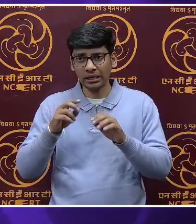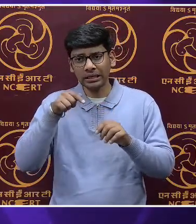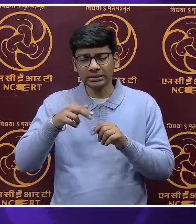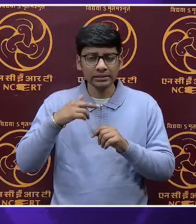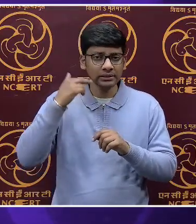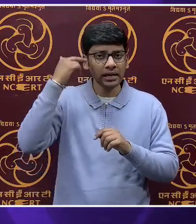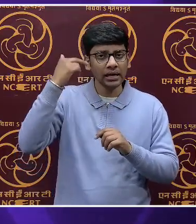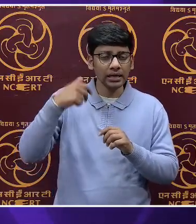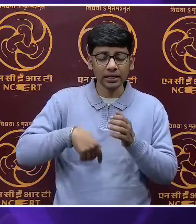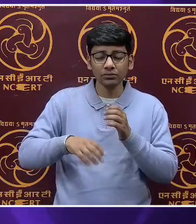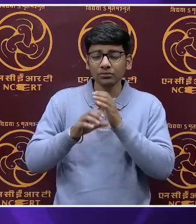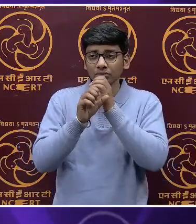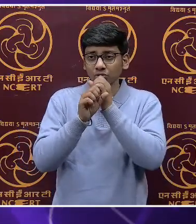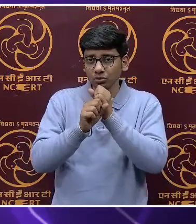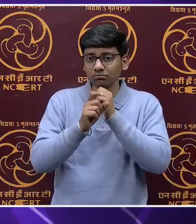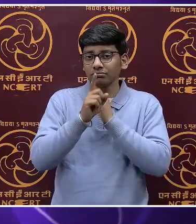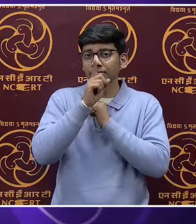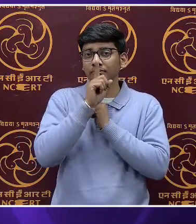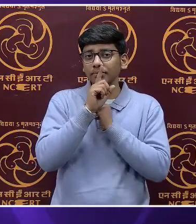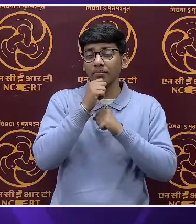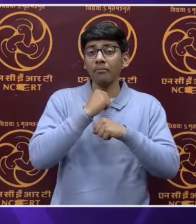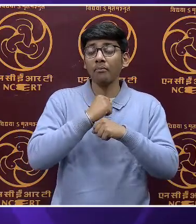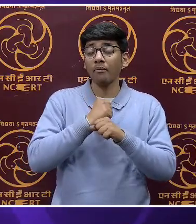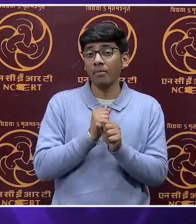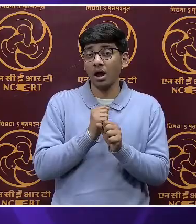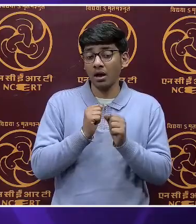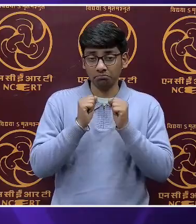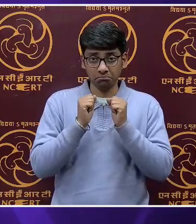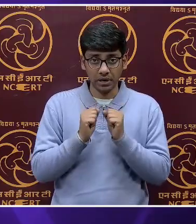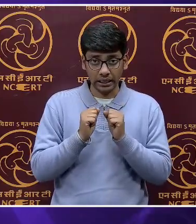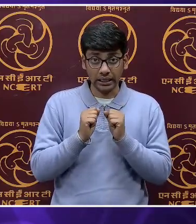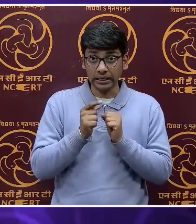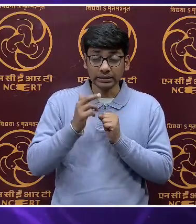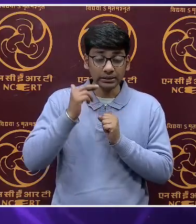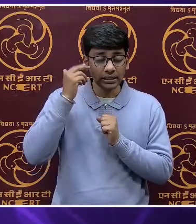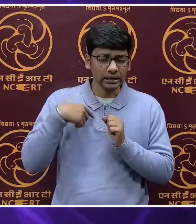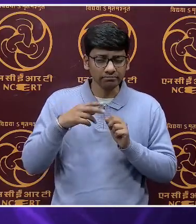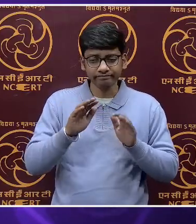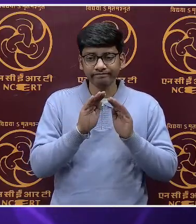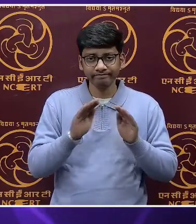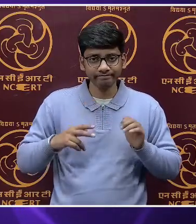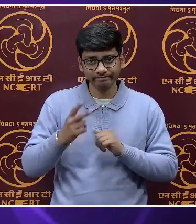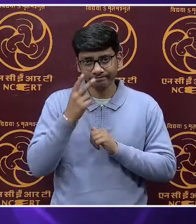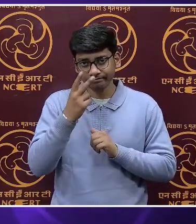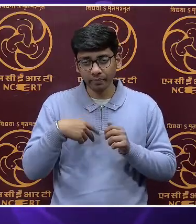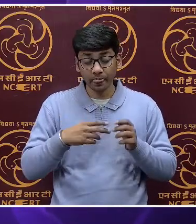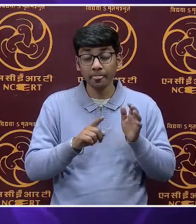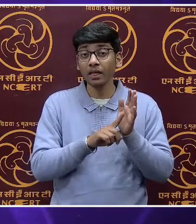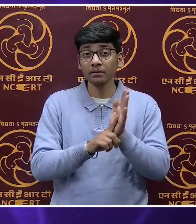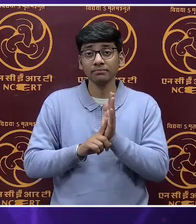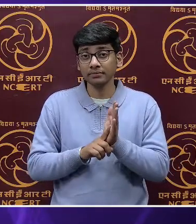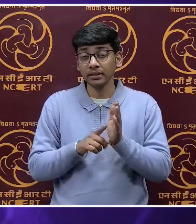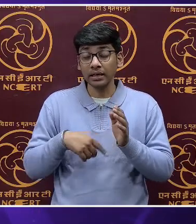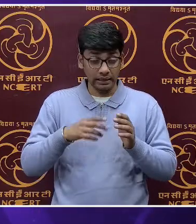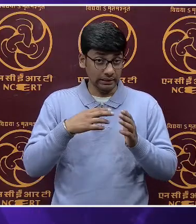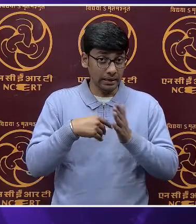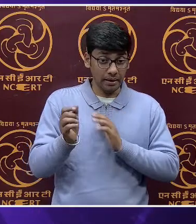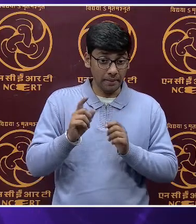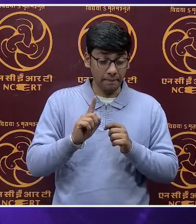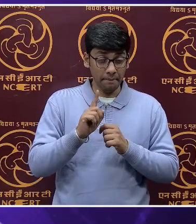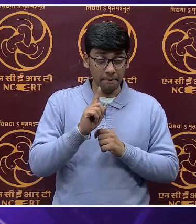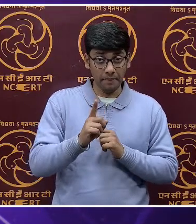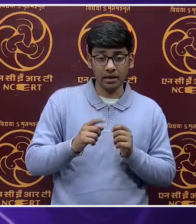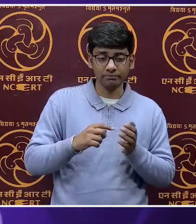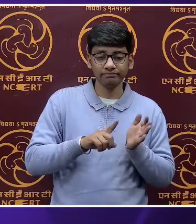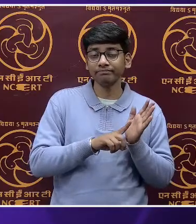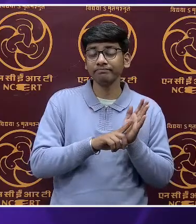that she's not able to hear anything. So you can see the children are addressing her, but she's not able to reply. She